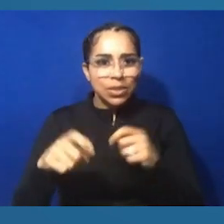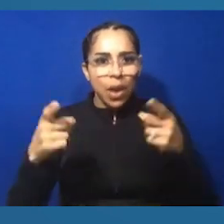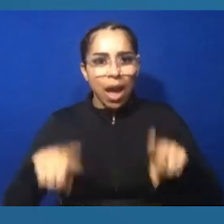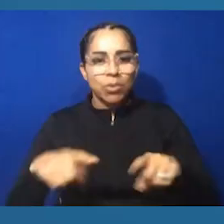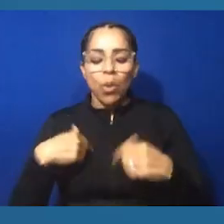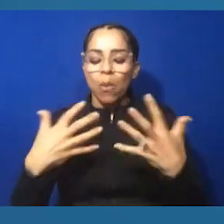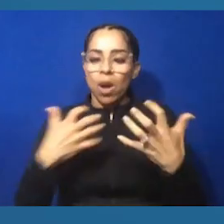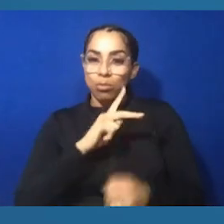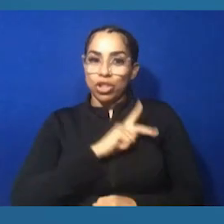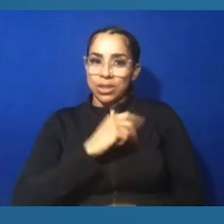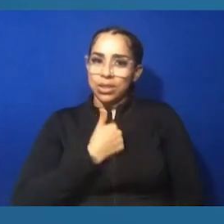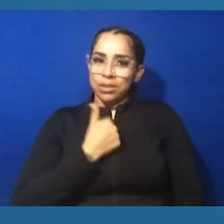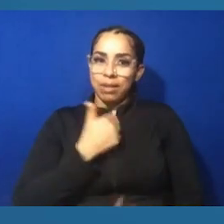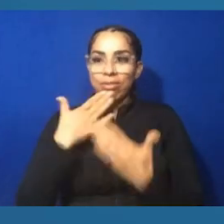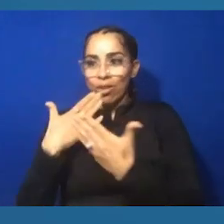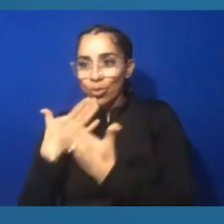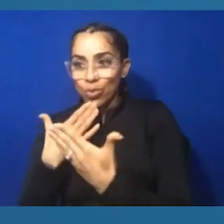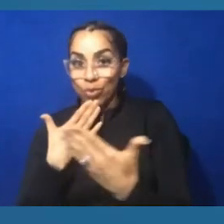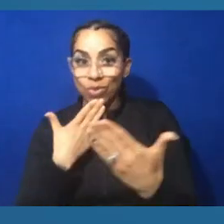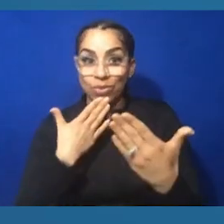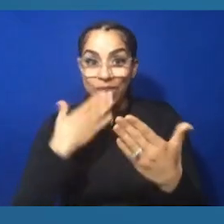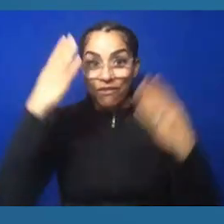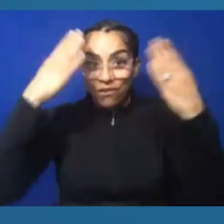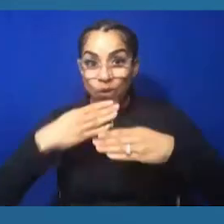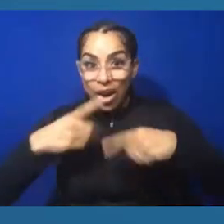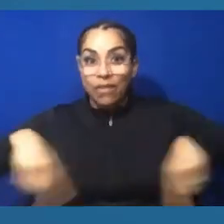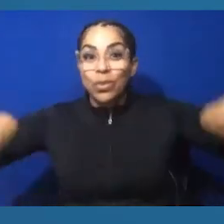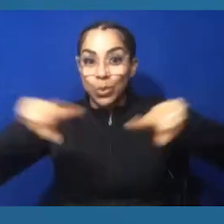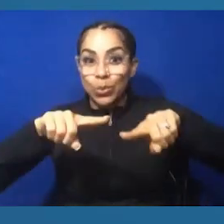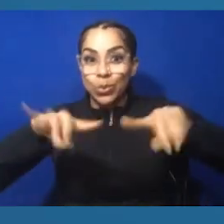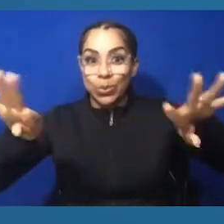personally thank them in front of all of you because of what they do.